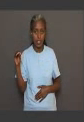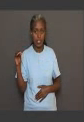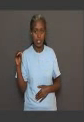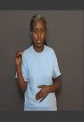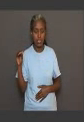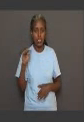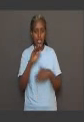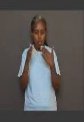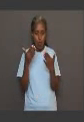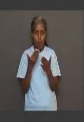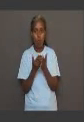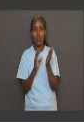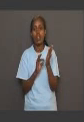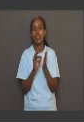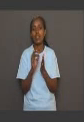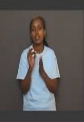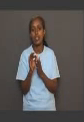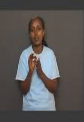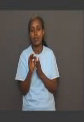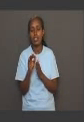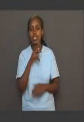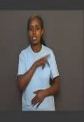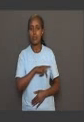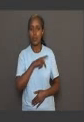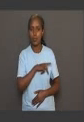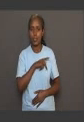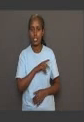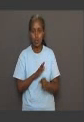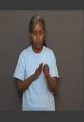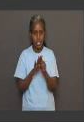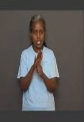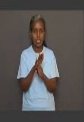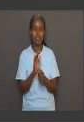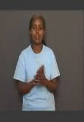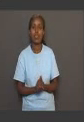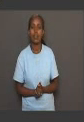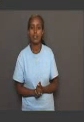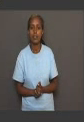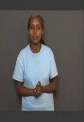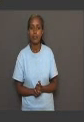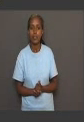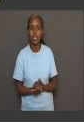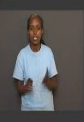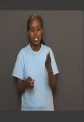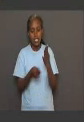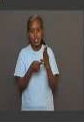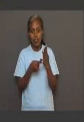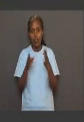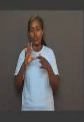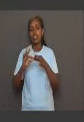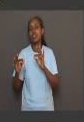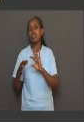a whole number is the property to be satisfied. The fourth